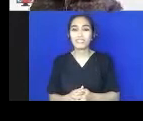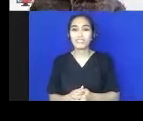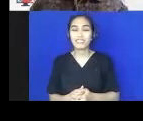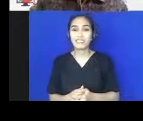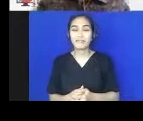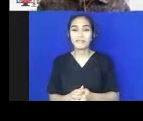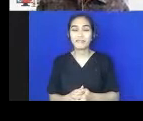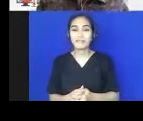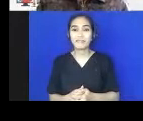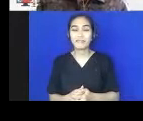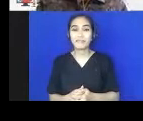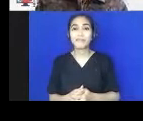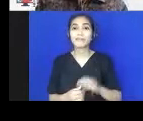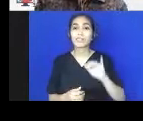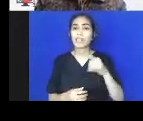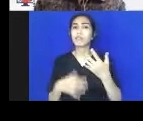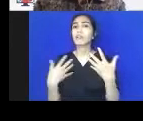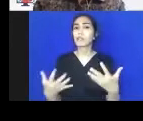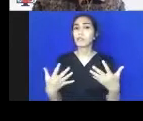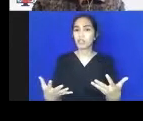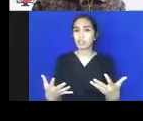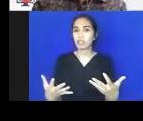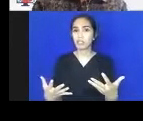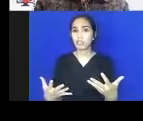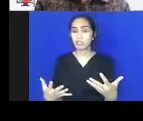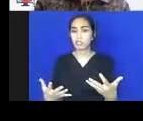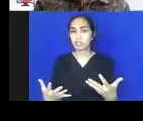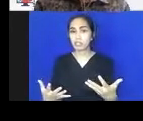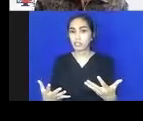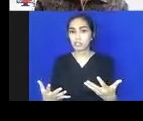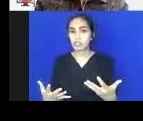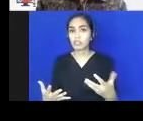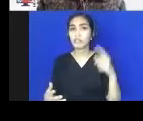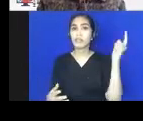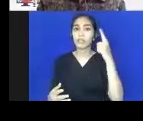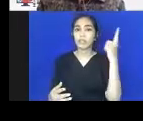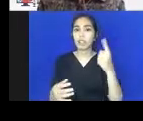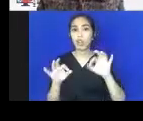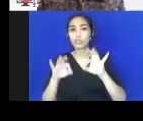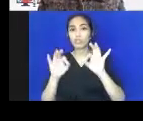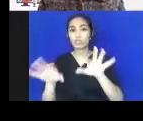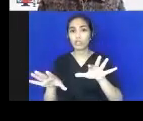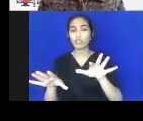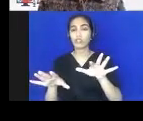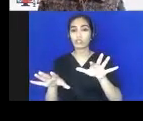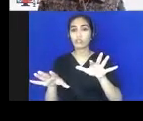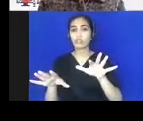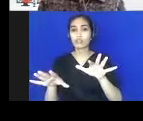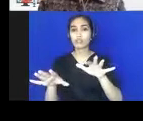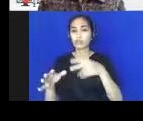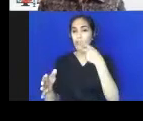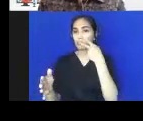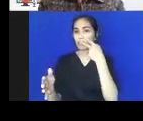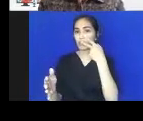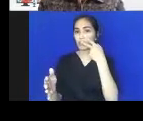the government of Australia design and implement partnerships with the government of Indonesia? Well, in programs like